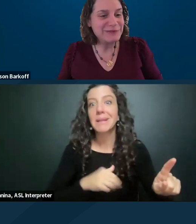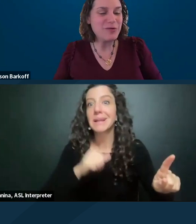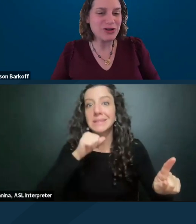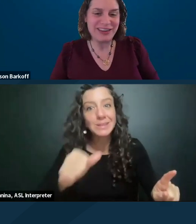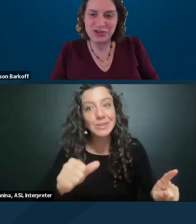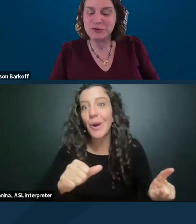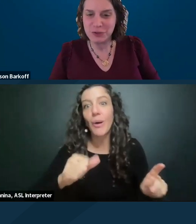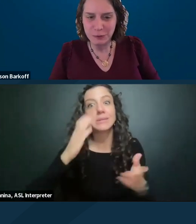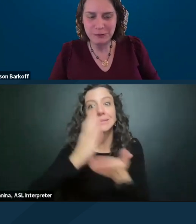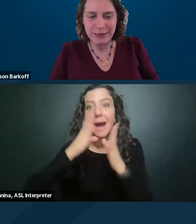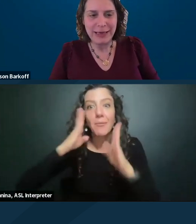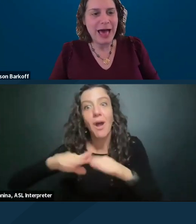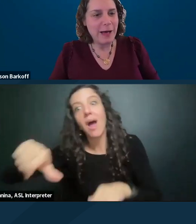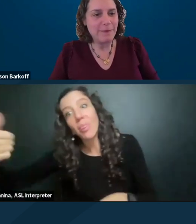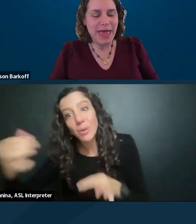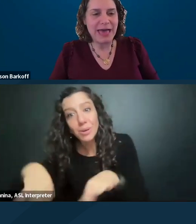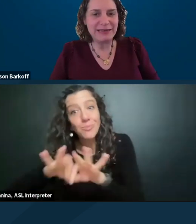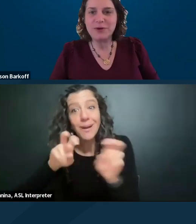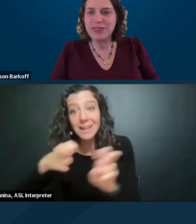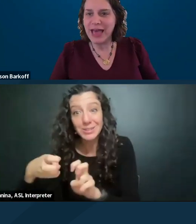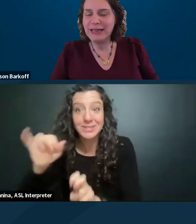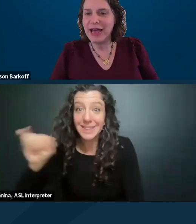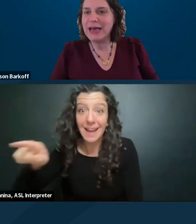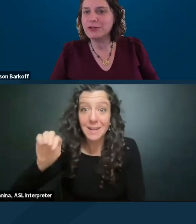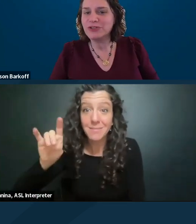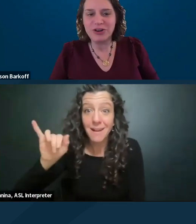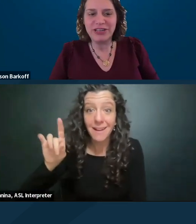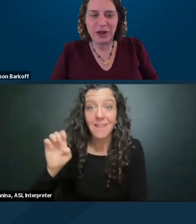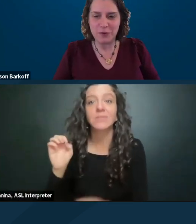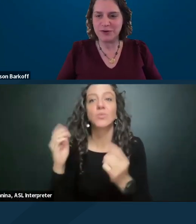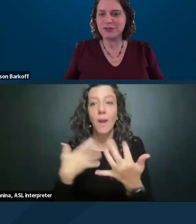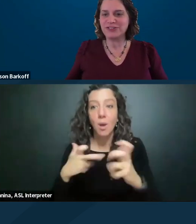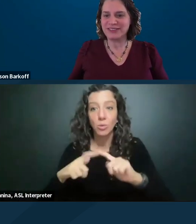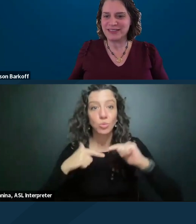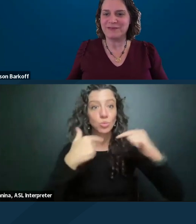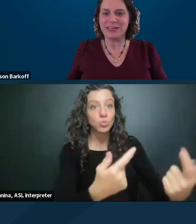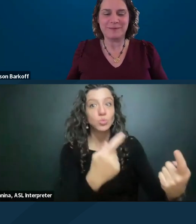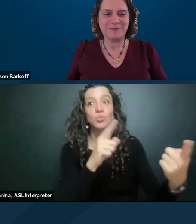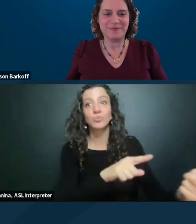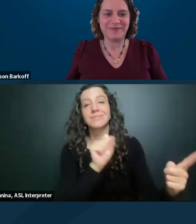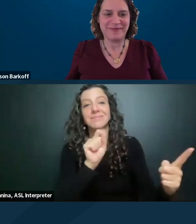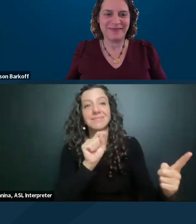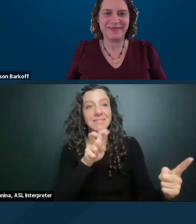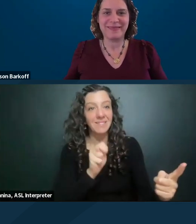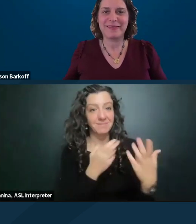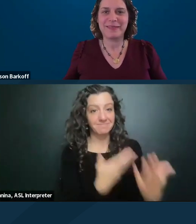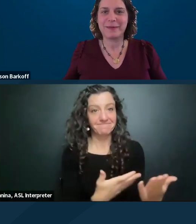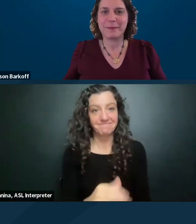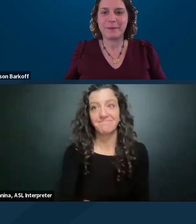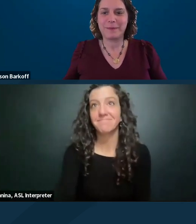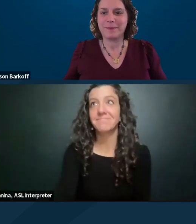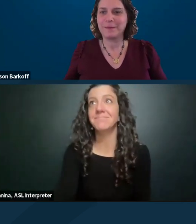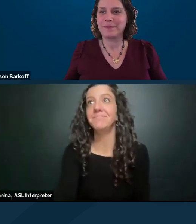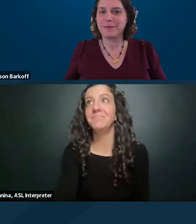off that important issue too. And with that, I will turn it over to Stephen.